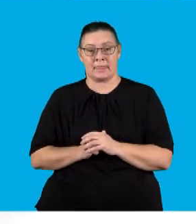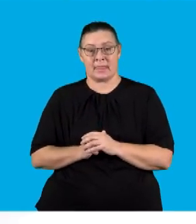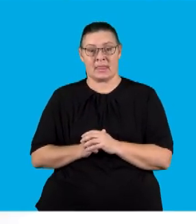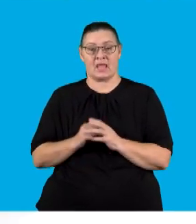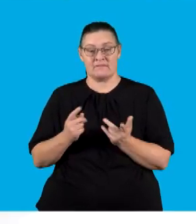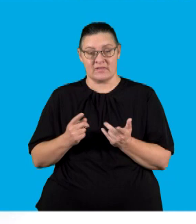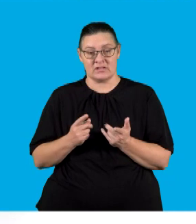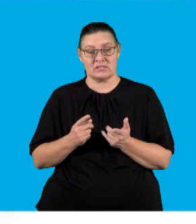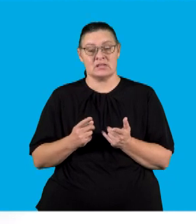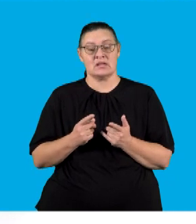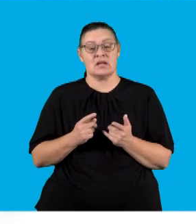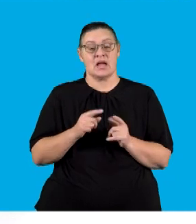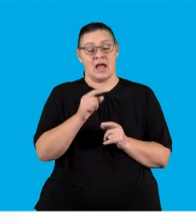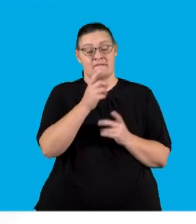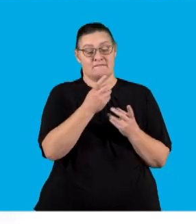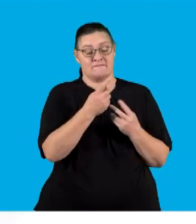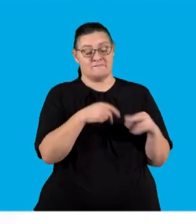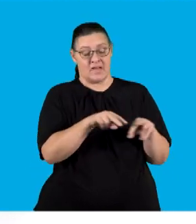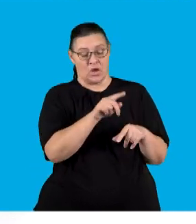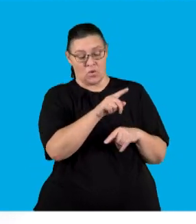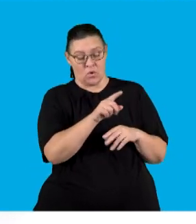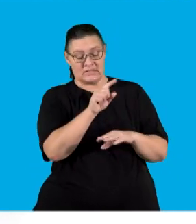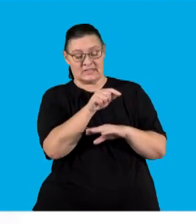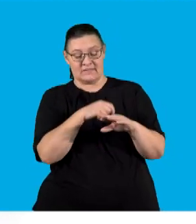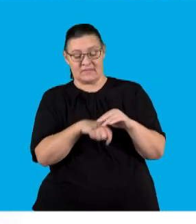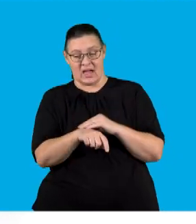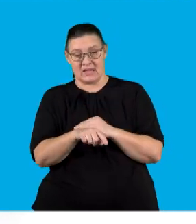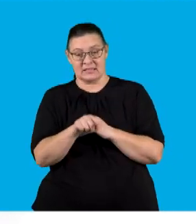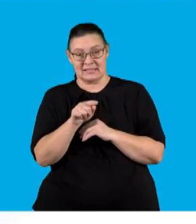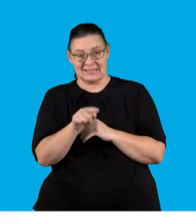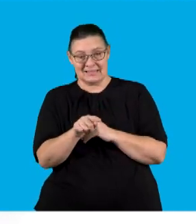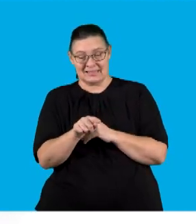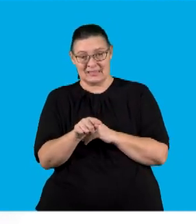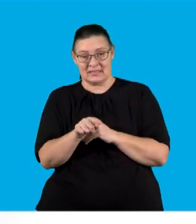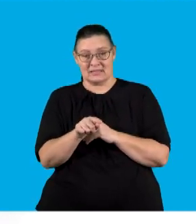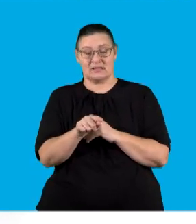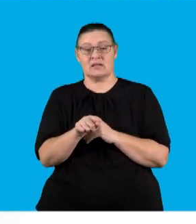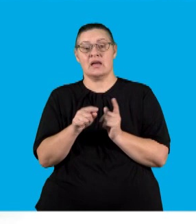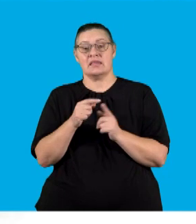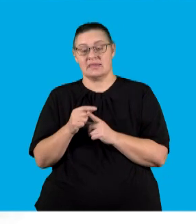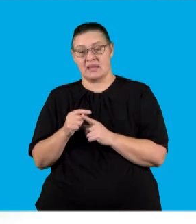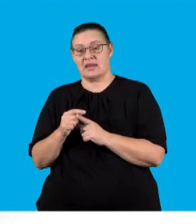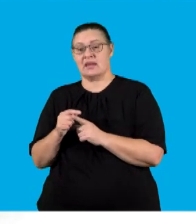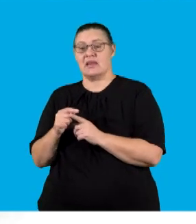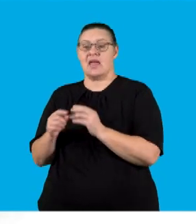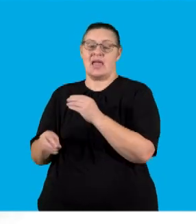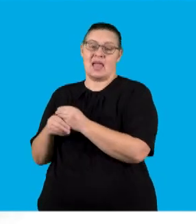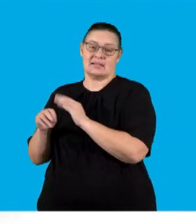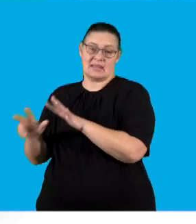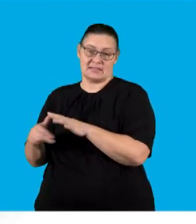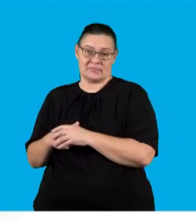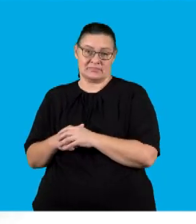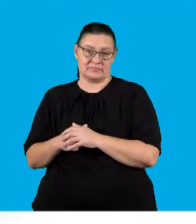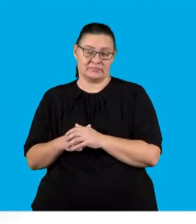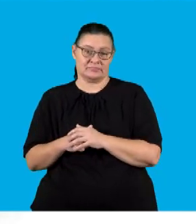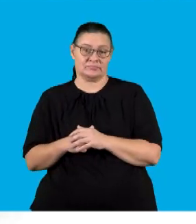first divide a value by 2, and that quotient we are going to just add 8 onto it. But what values are we